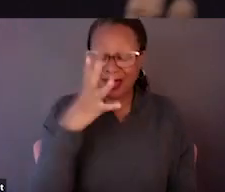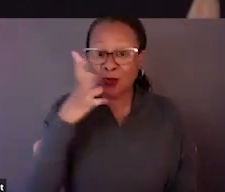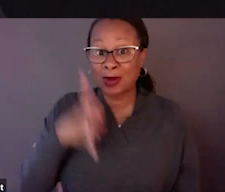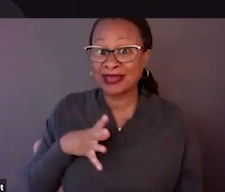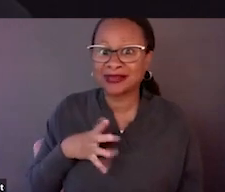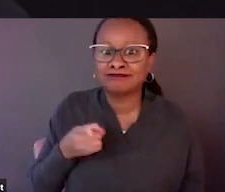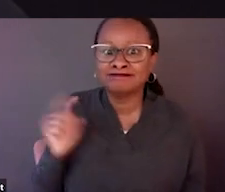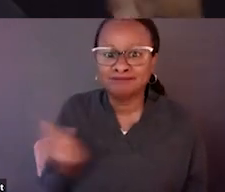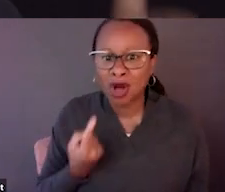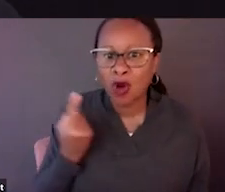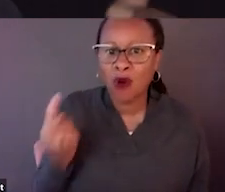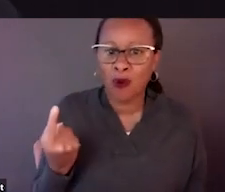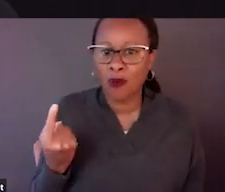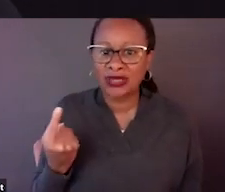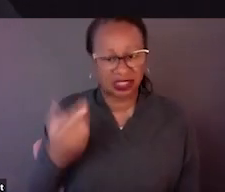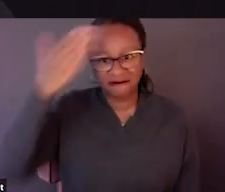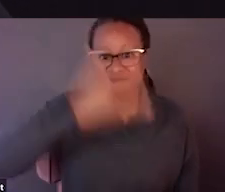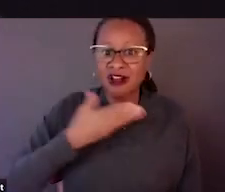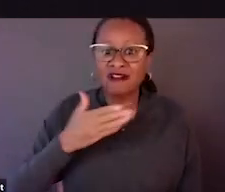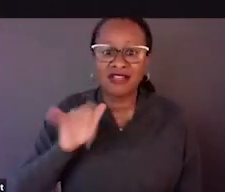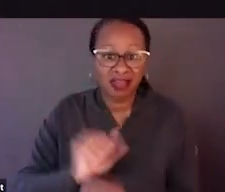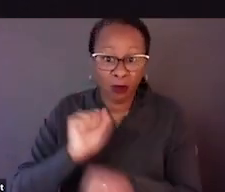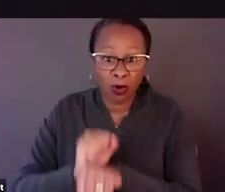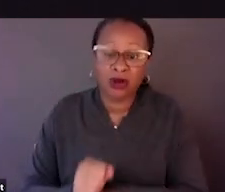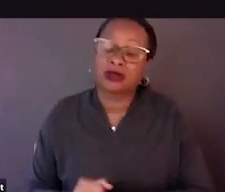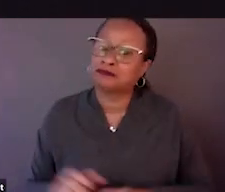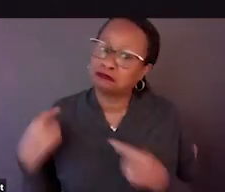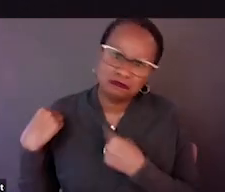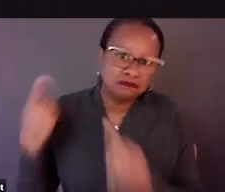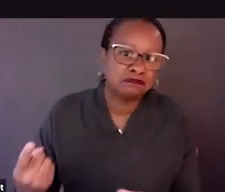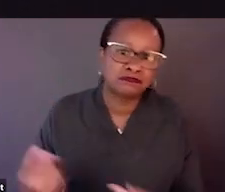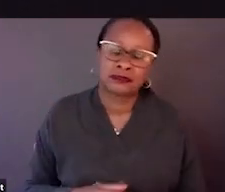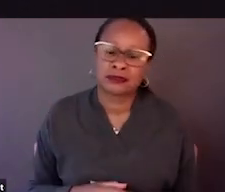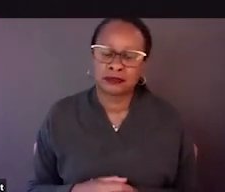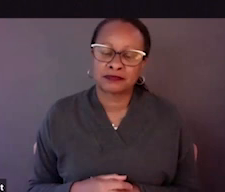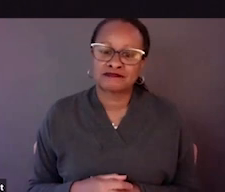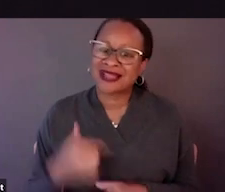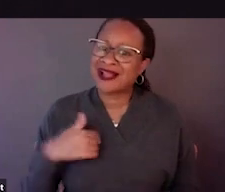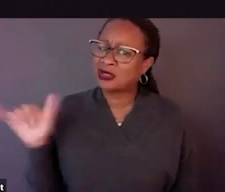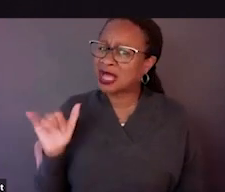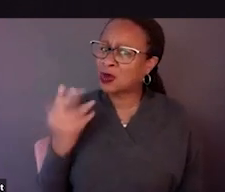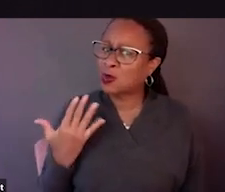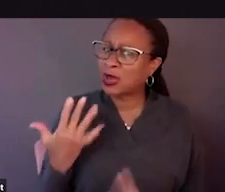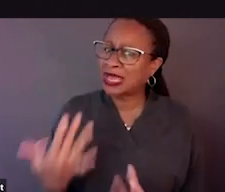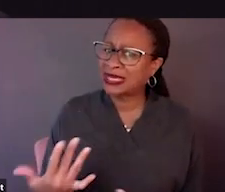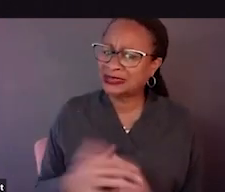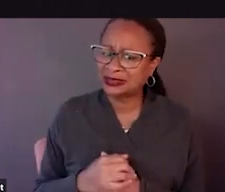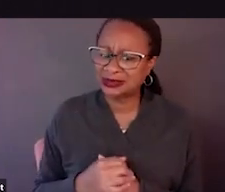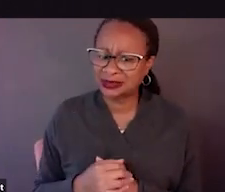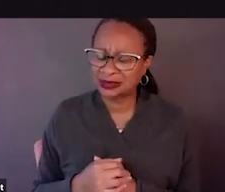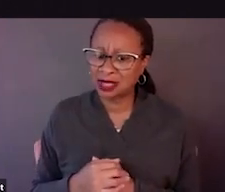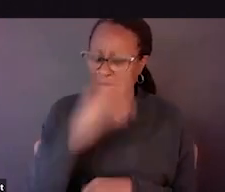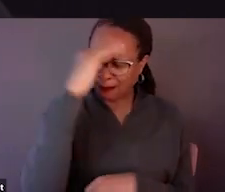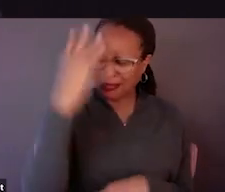because they've always been at the forefront doing this work. And I was like, oh, wait, at these